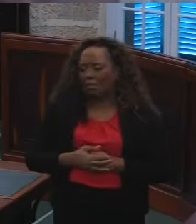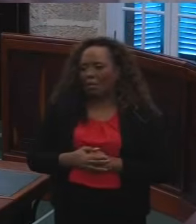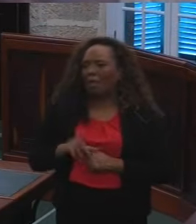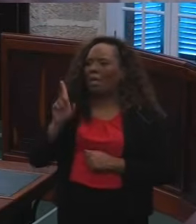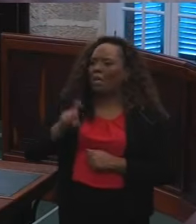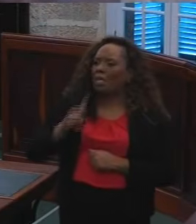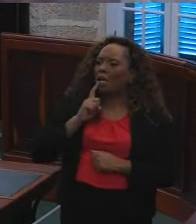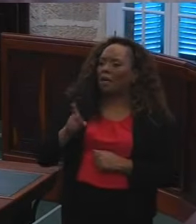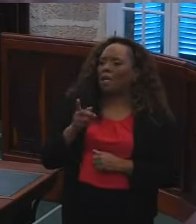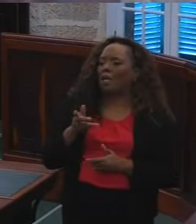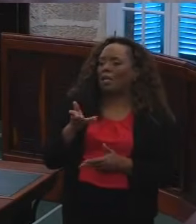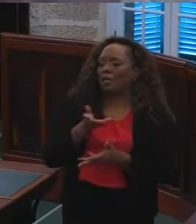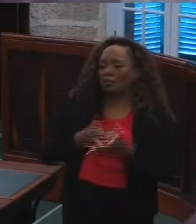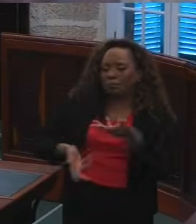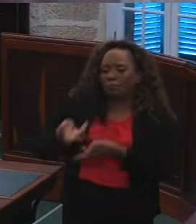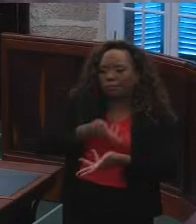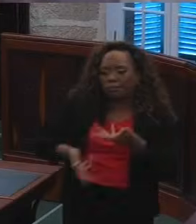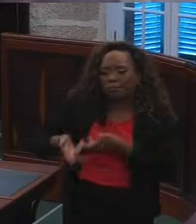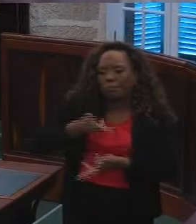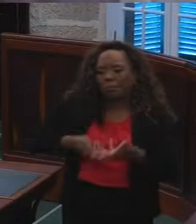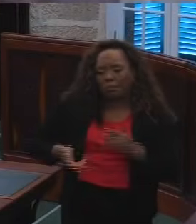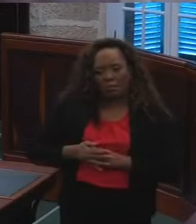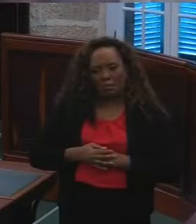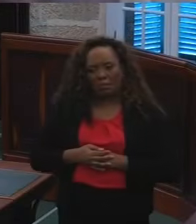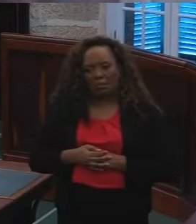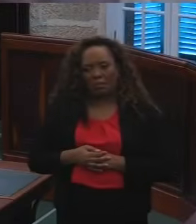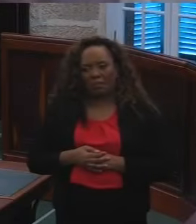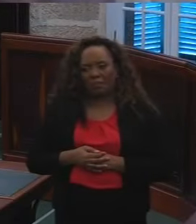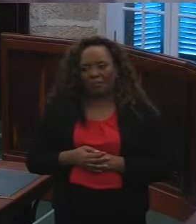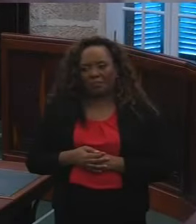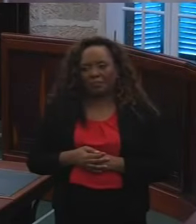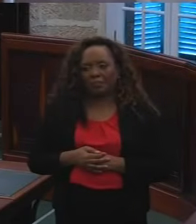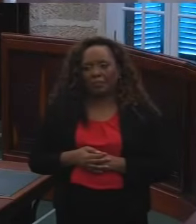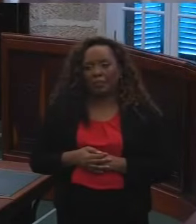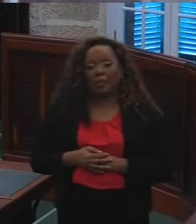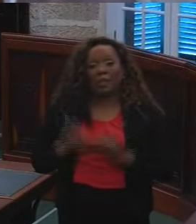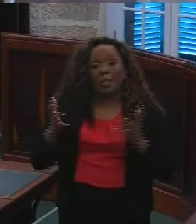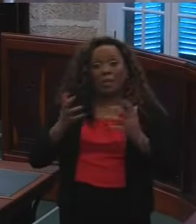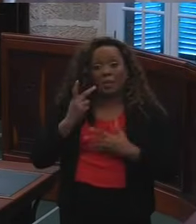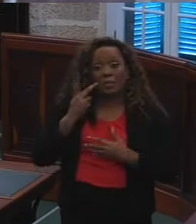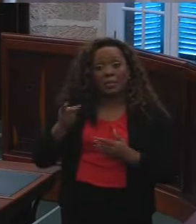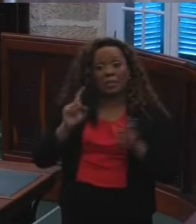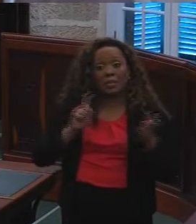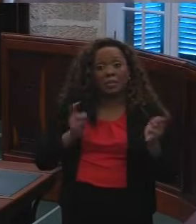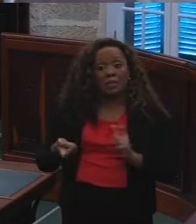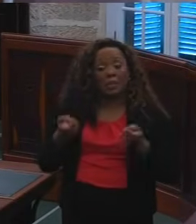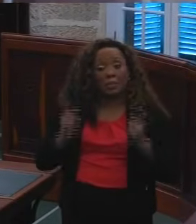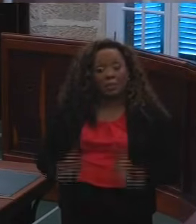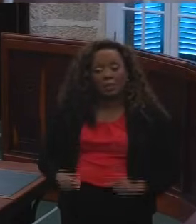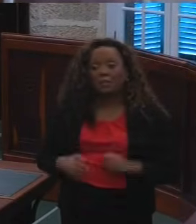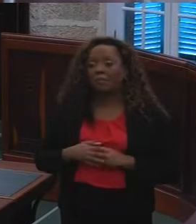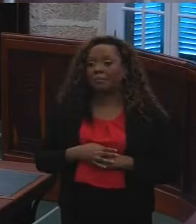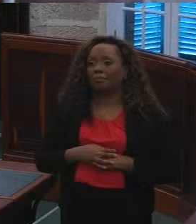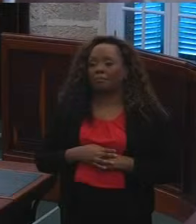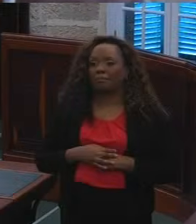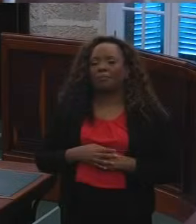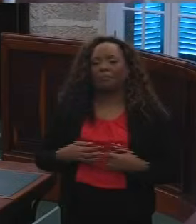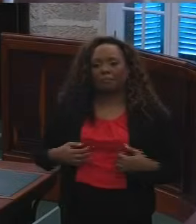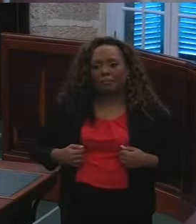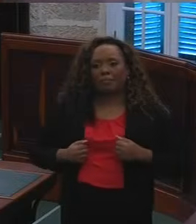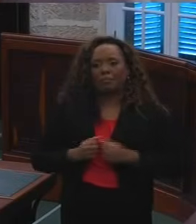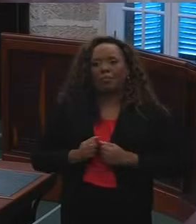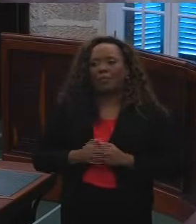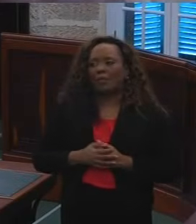if we are going to have the change that is necessary, because we believe